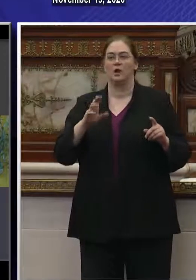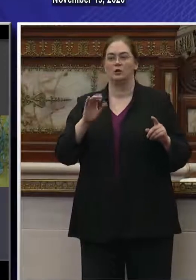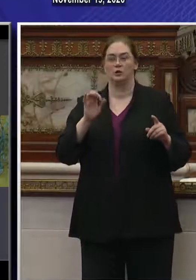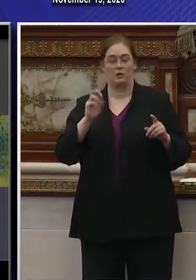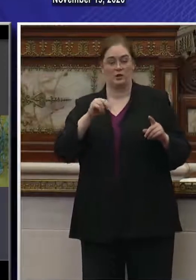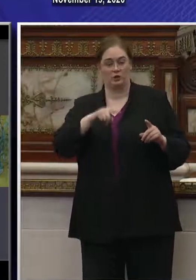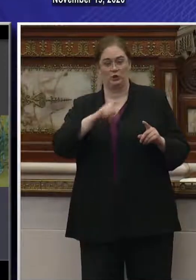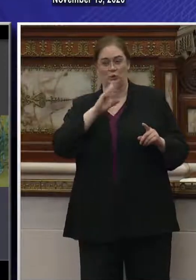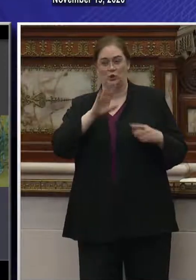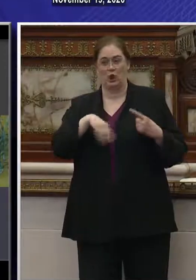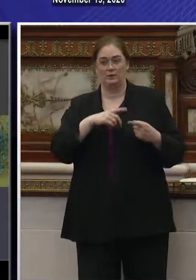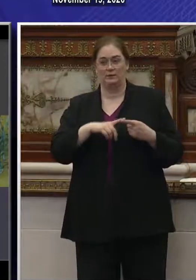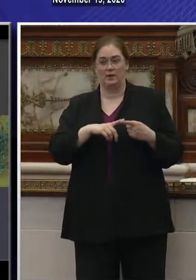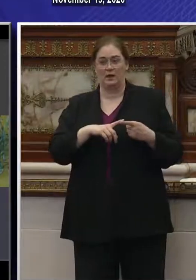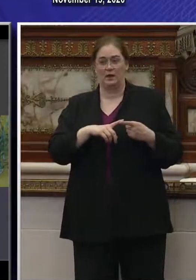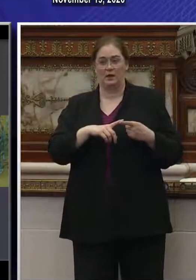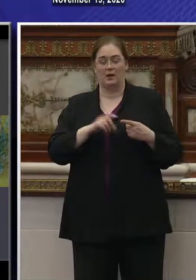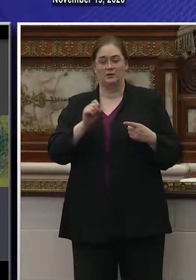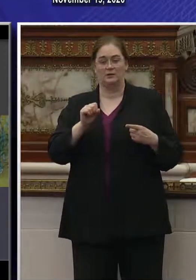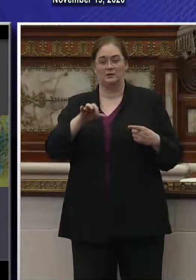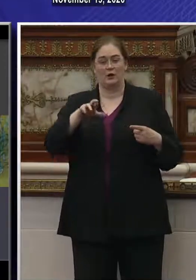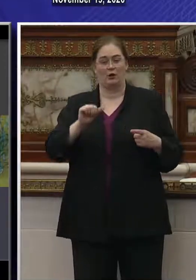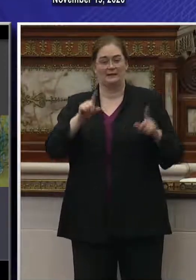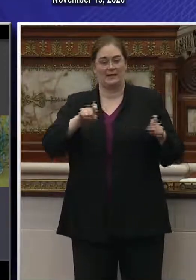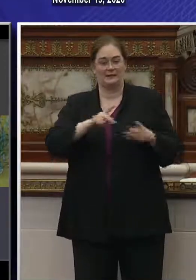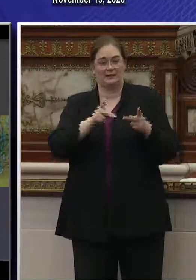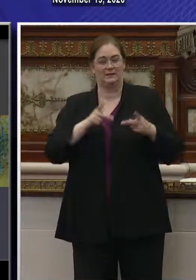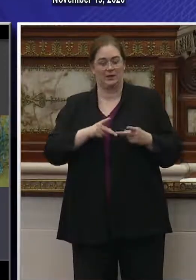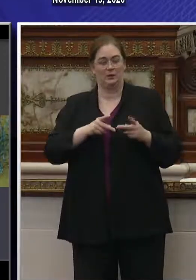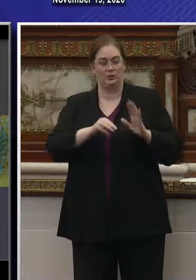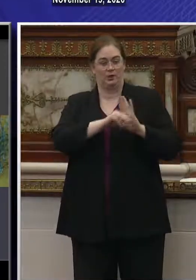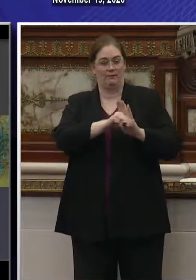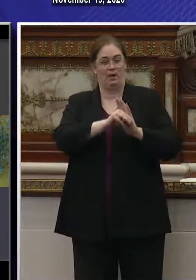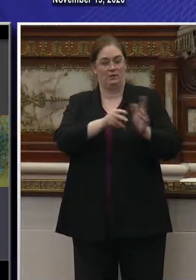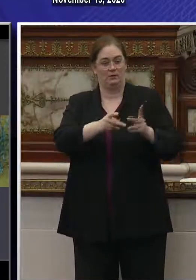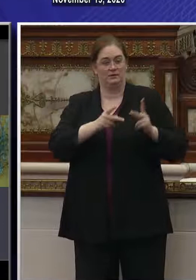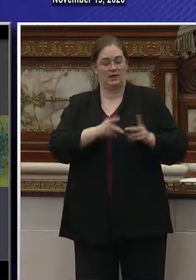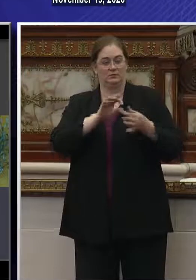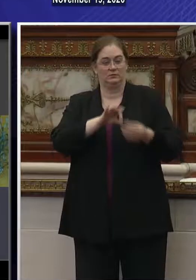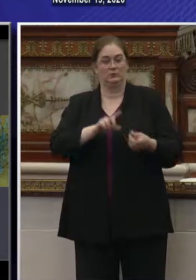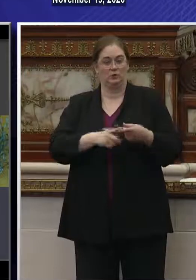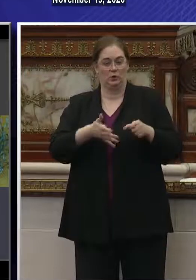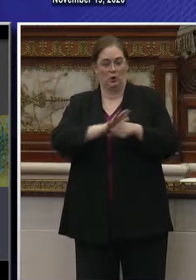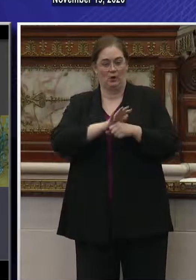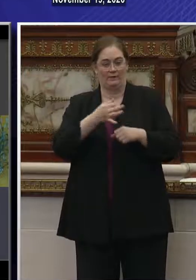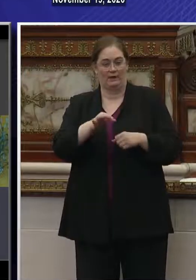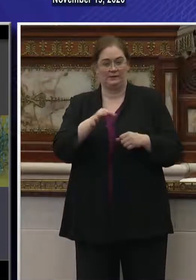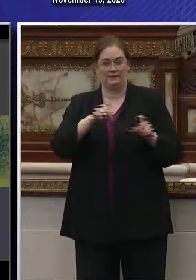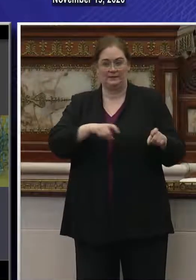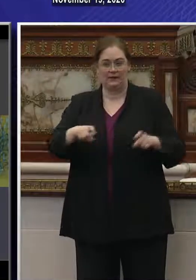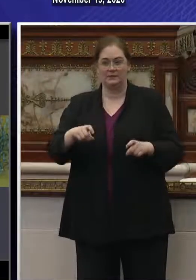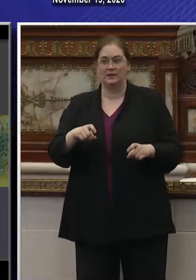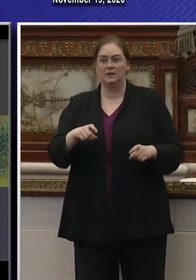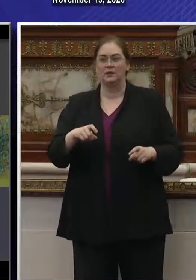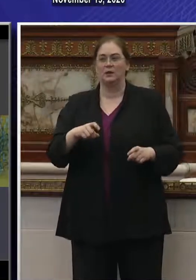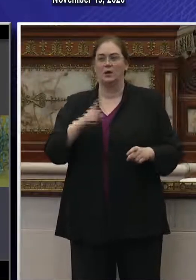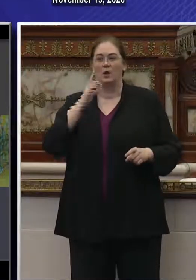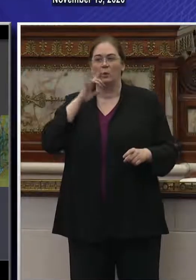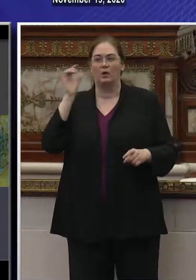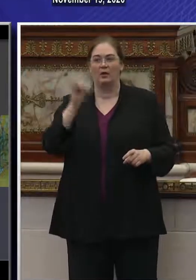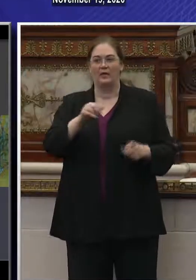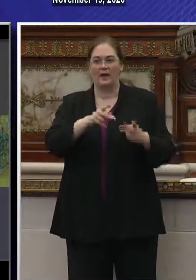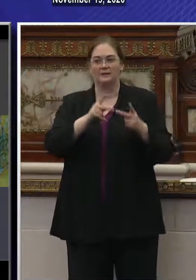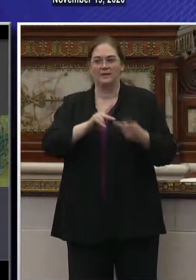you talked about the SARE testing site, which is a model site with regards to COVID-19 testing. Will that